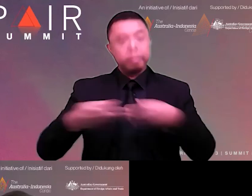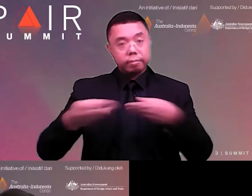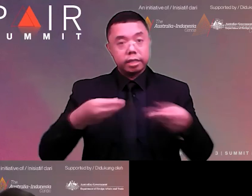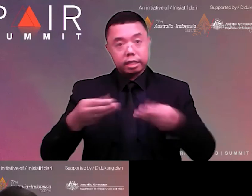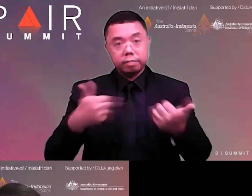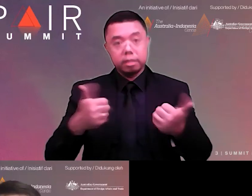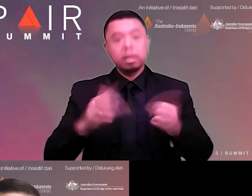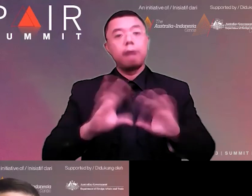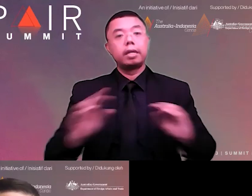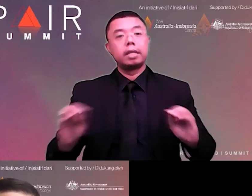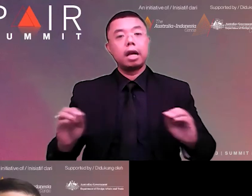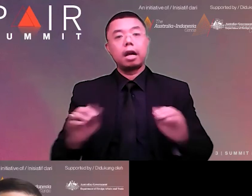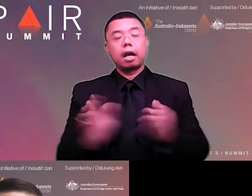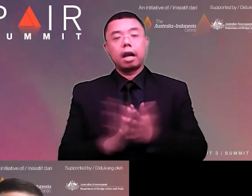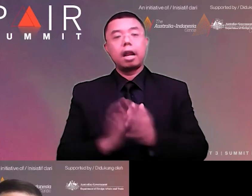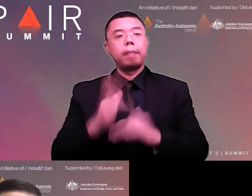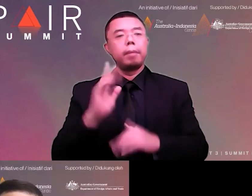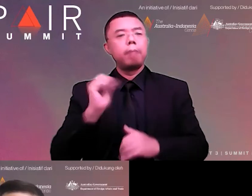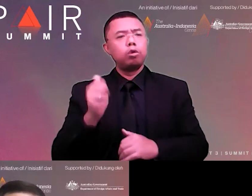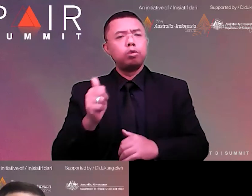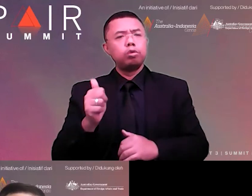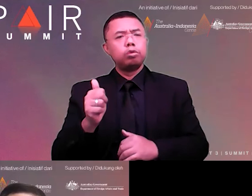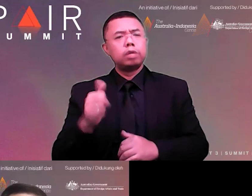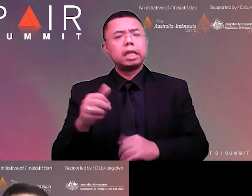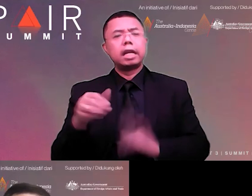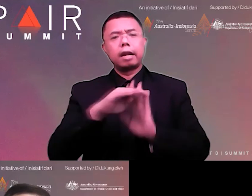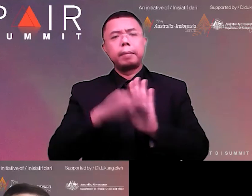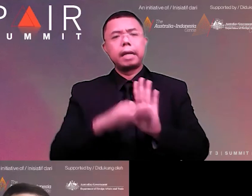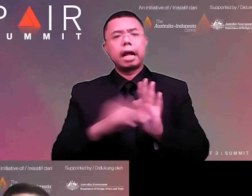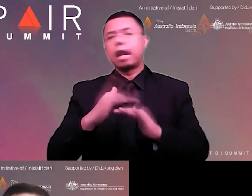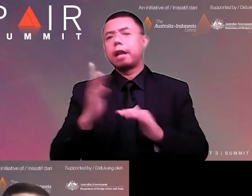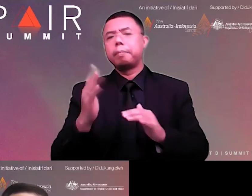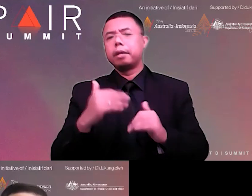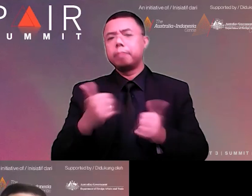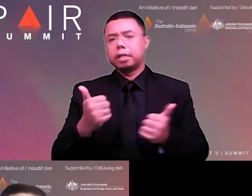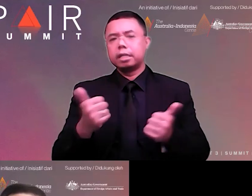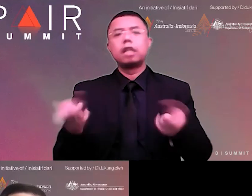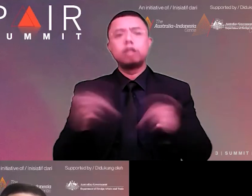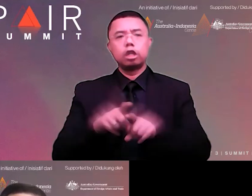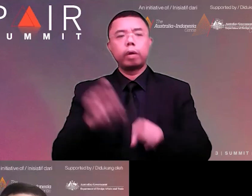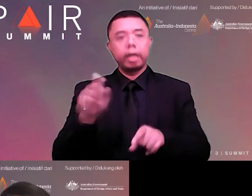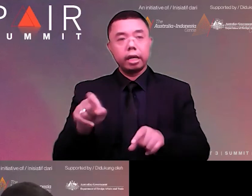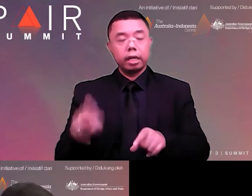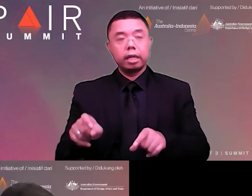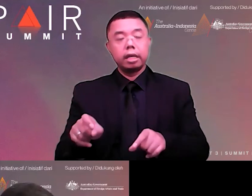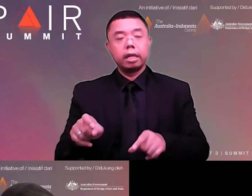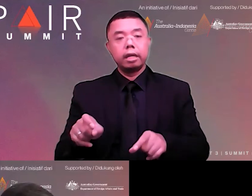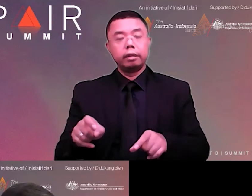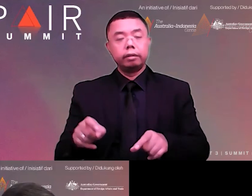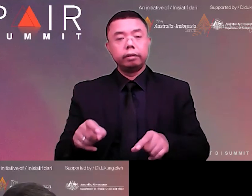We saw that consumer confidence also, while falling, did not fall as severely under this